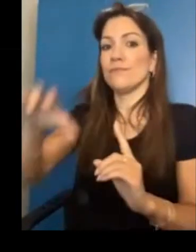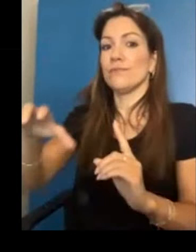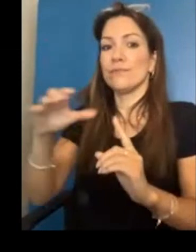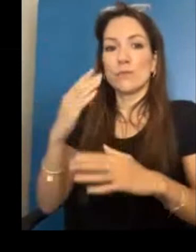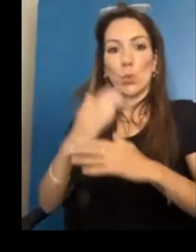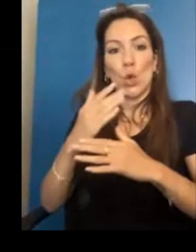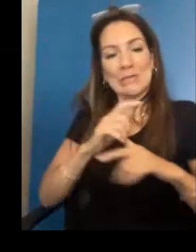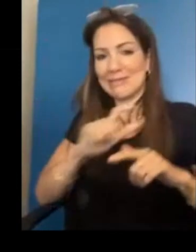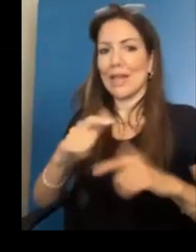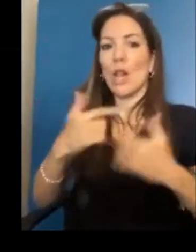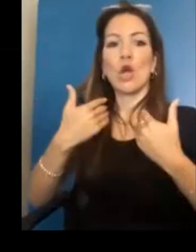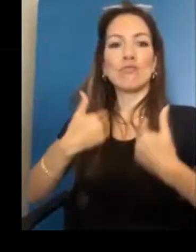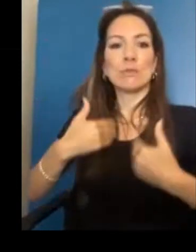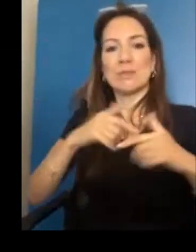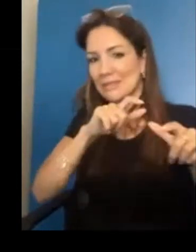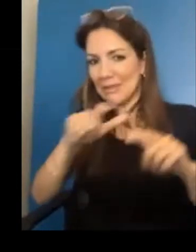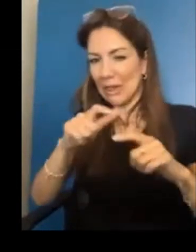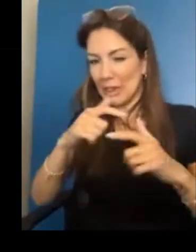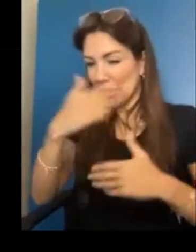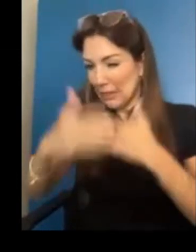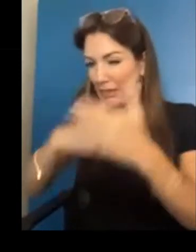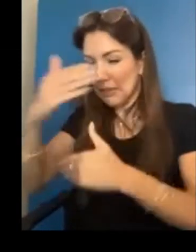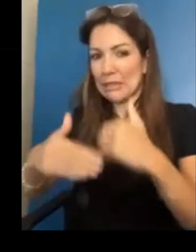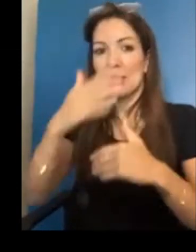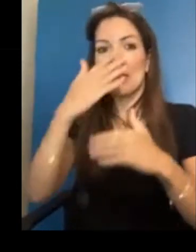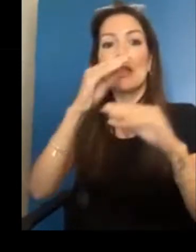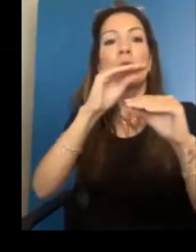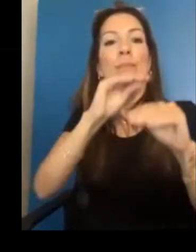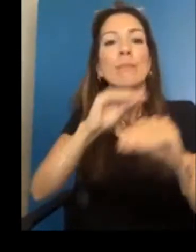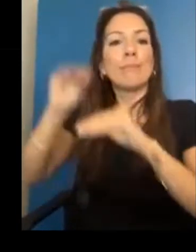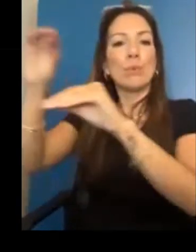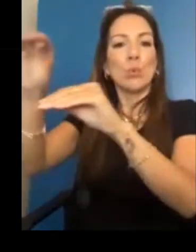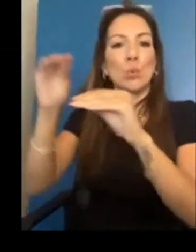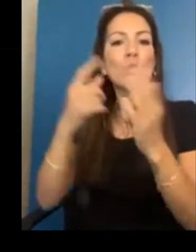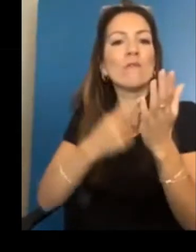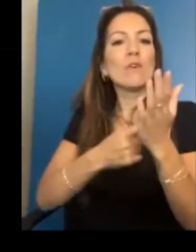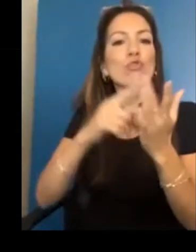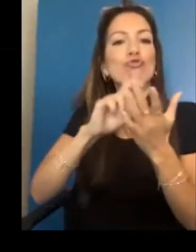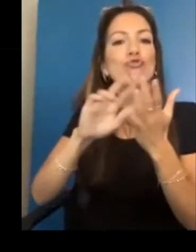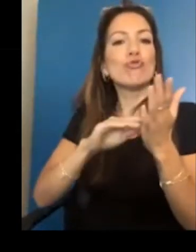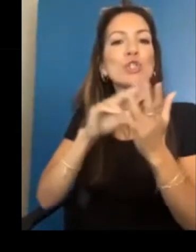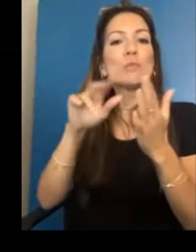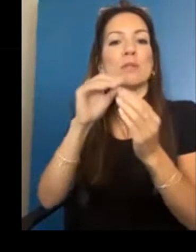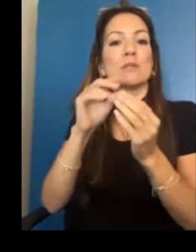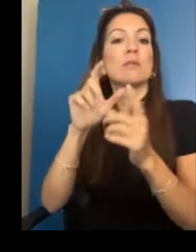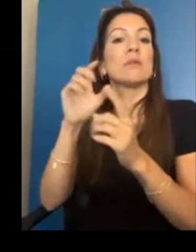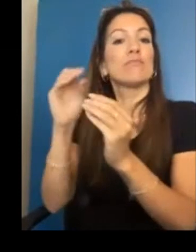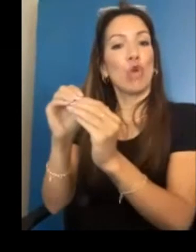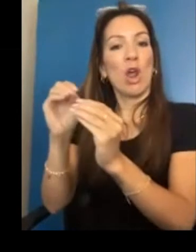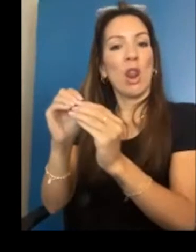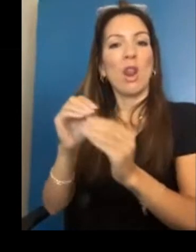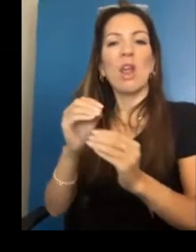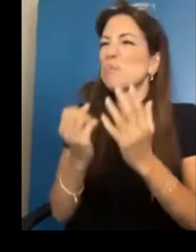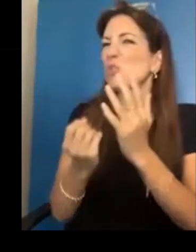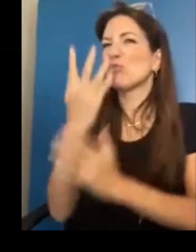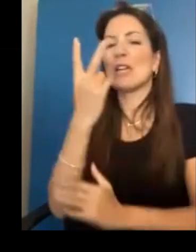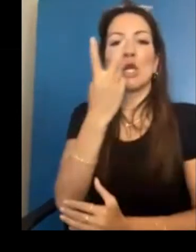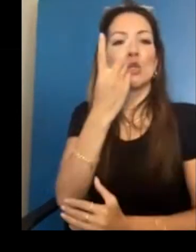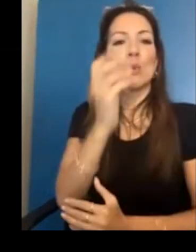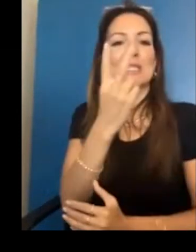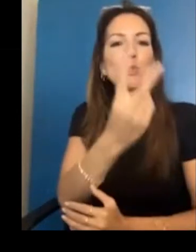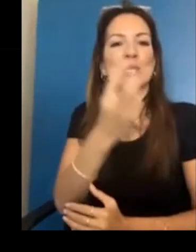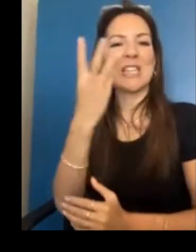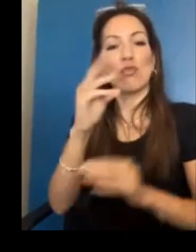Richmond. So we will see moving into Richmond Royal, returning there after a few years away in the spring of 2023.